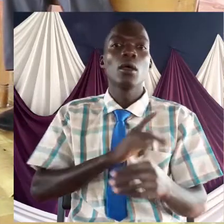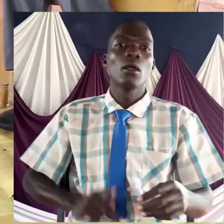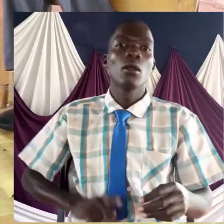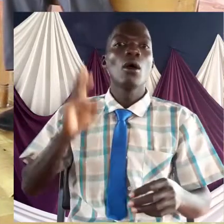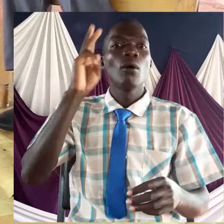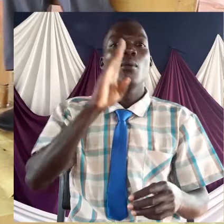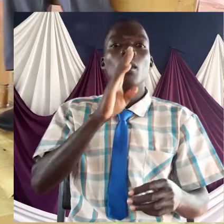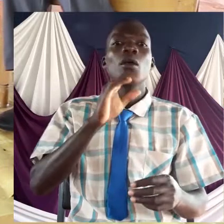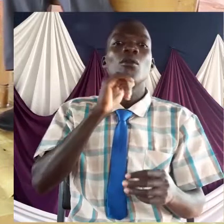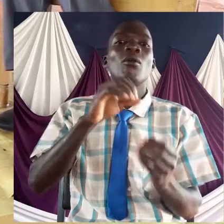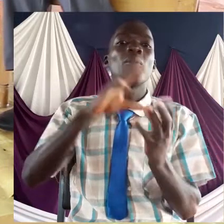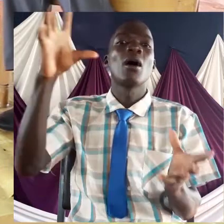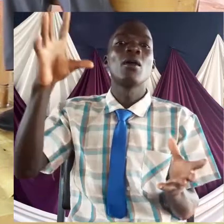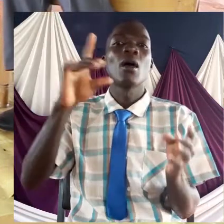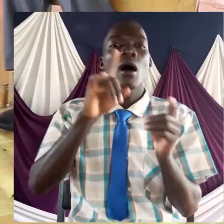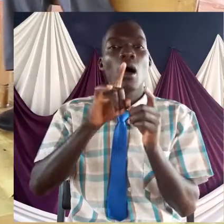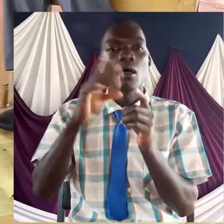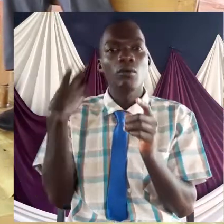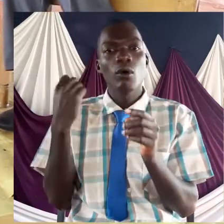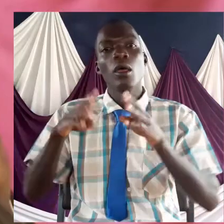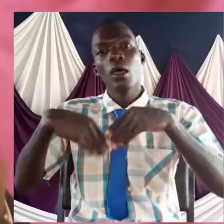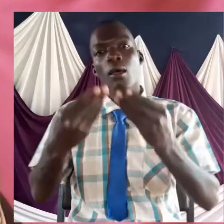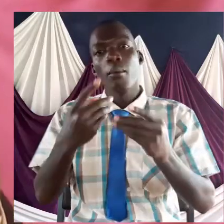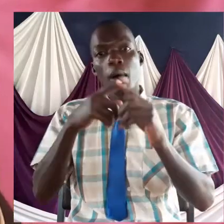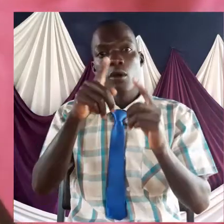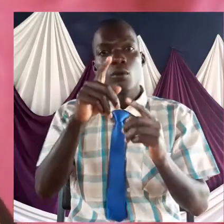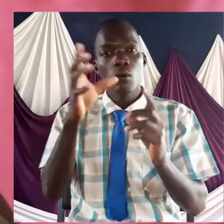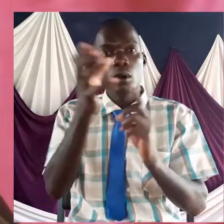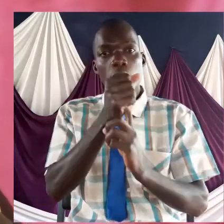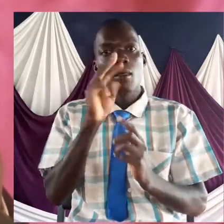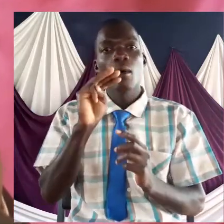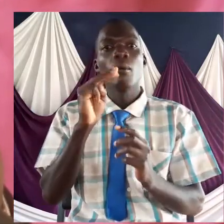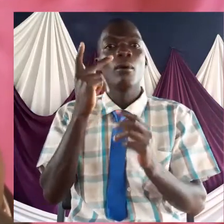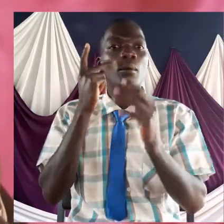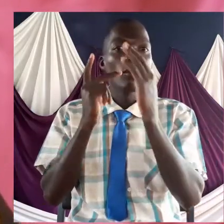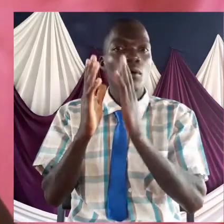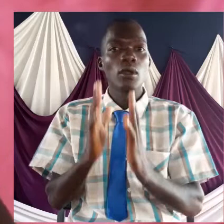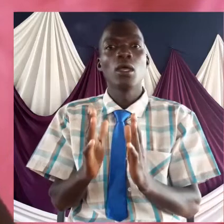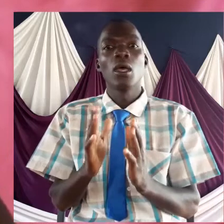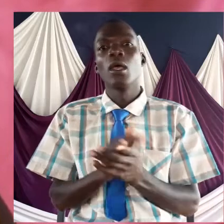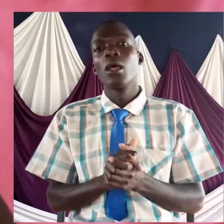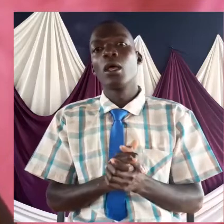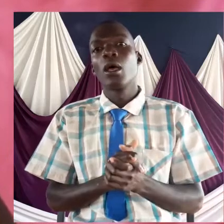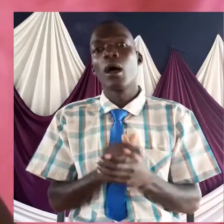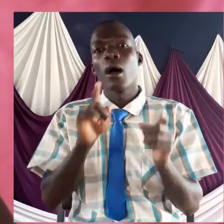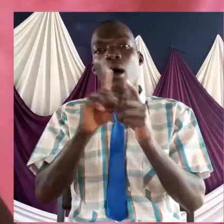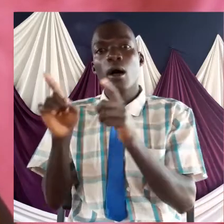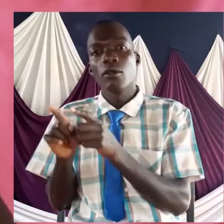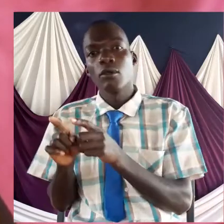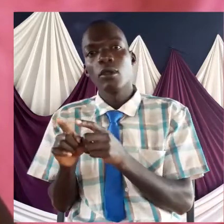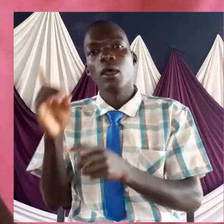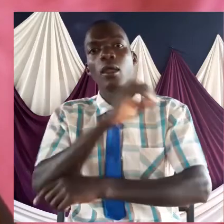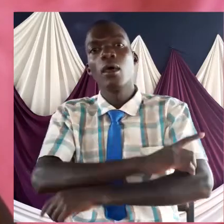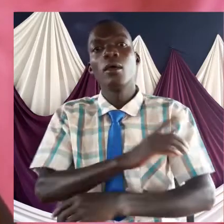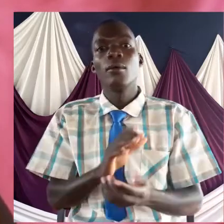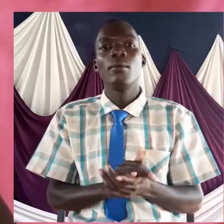not match as they were given. Yes. But if you take them prophetically, mm-hmm, as a